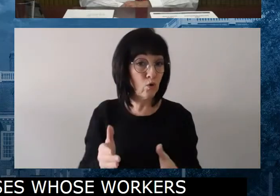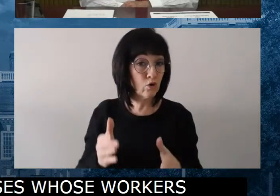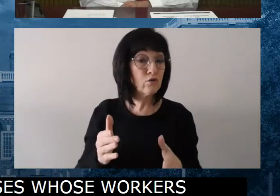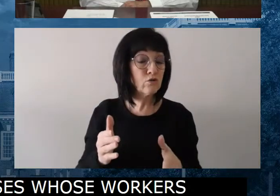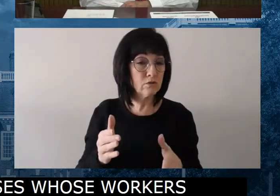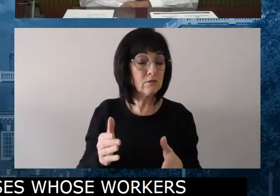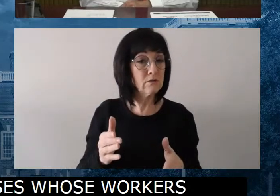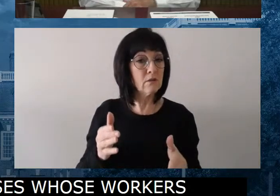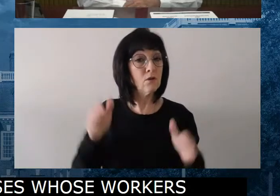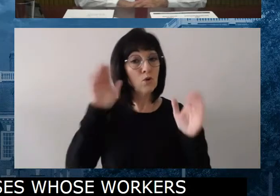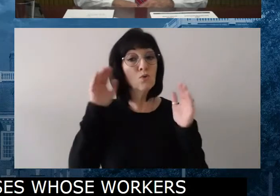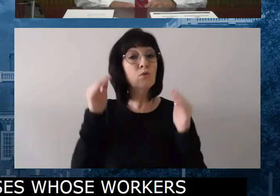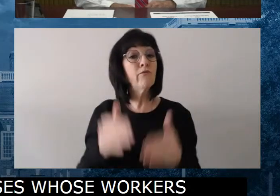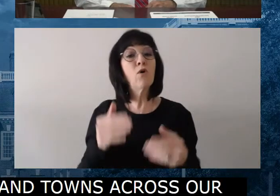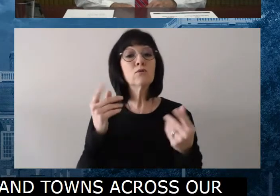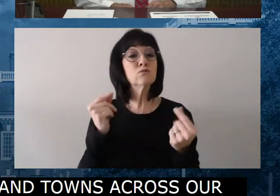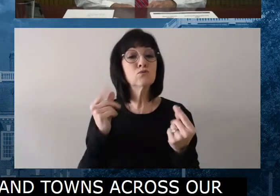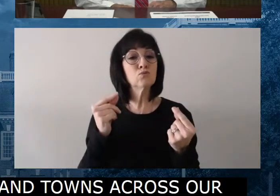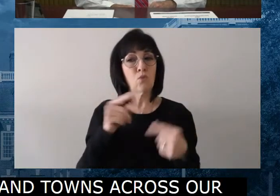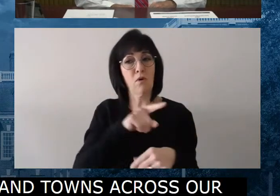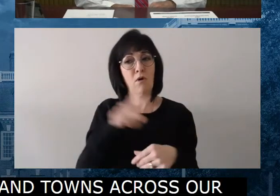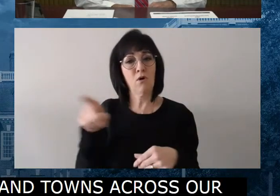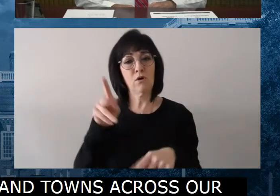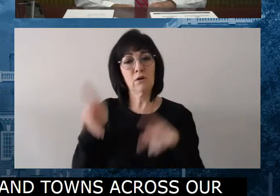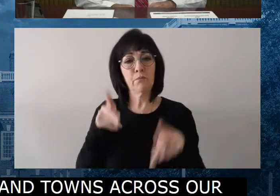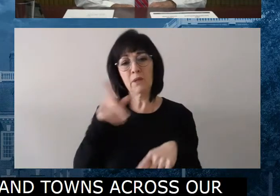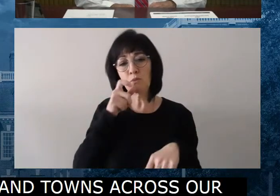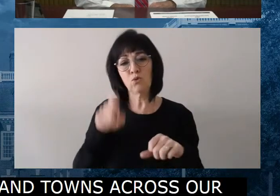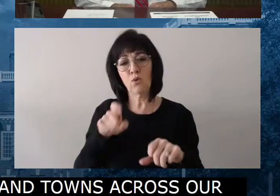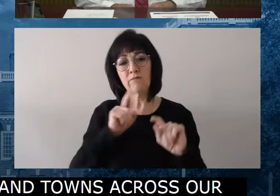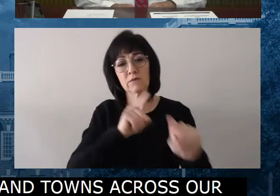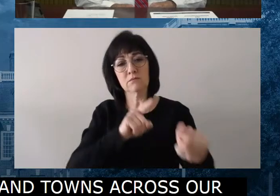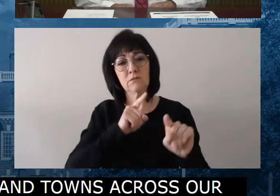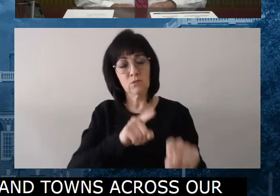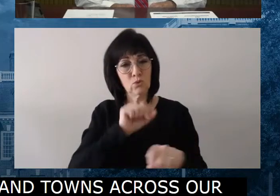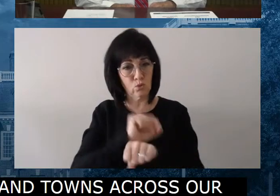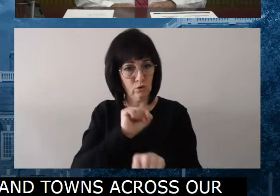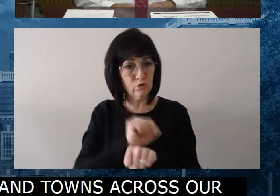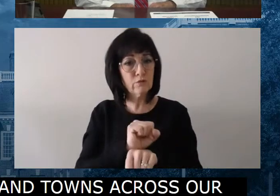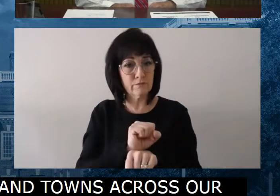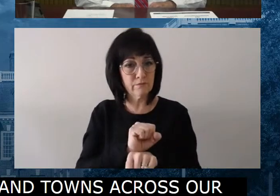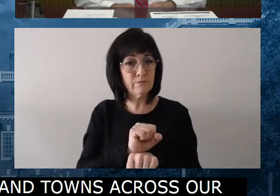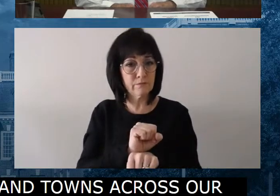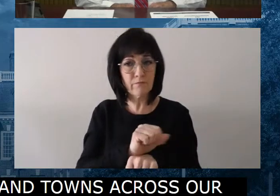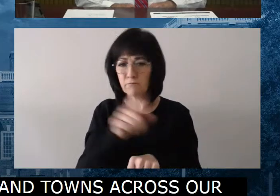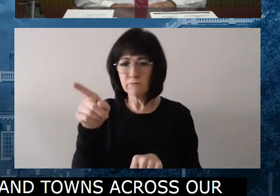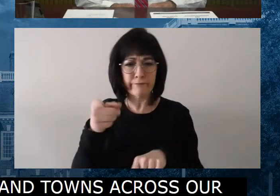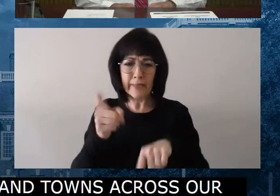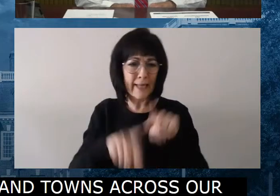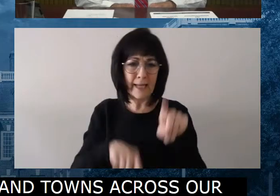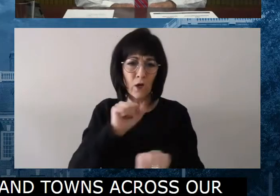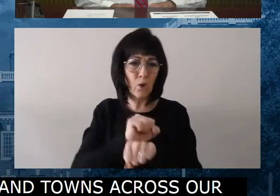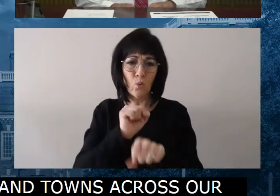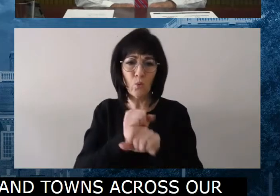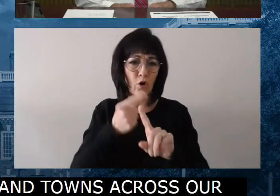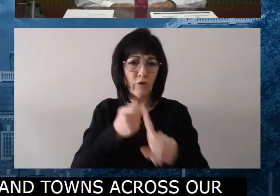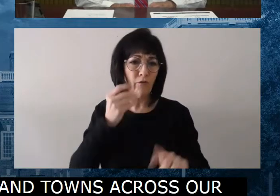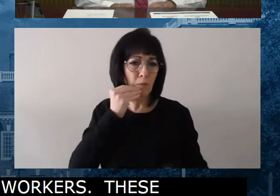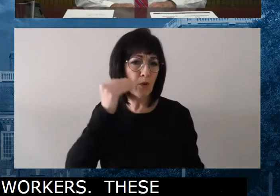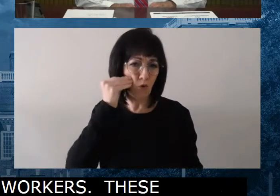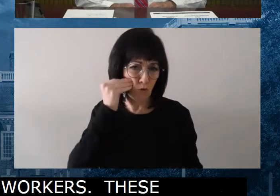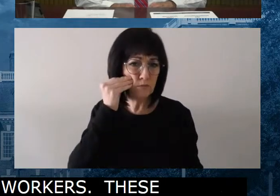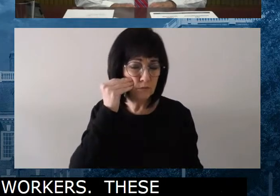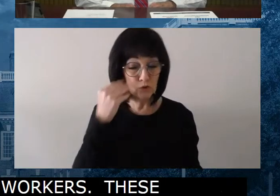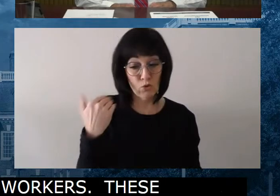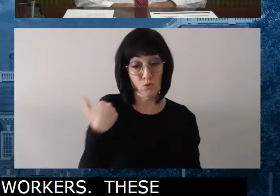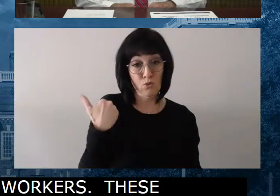these essential workers who are not working remotely. We vaccinated thousands of those essential workers over the weekend at Dover